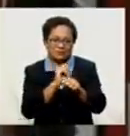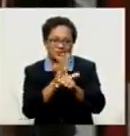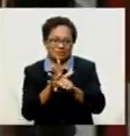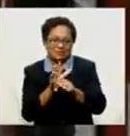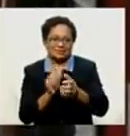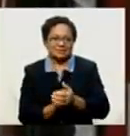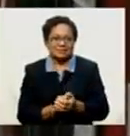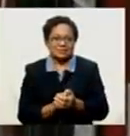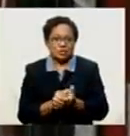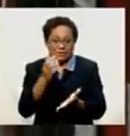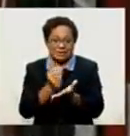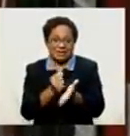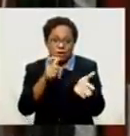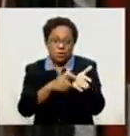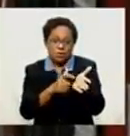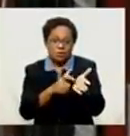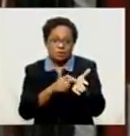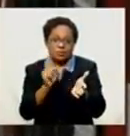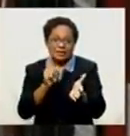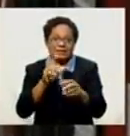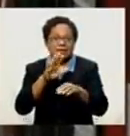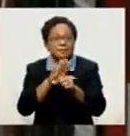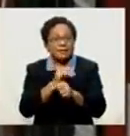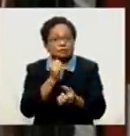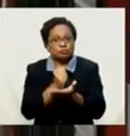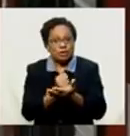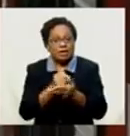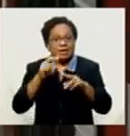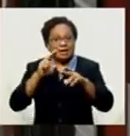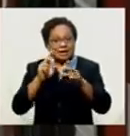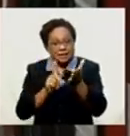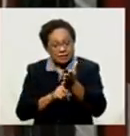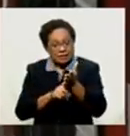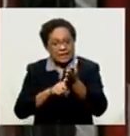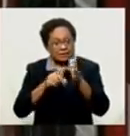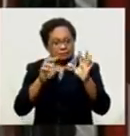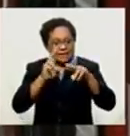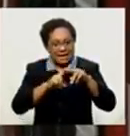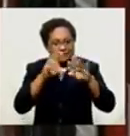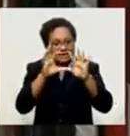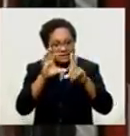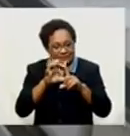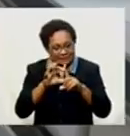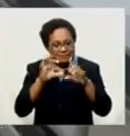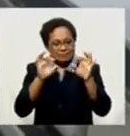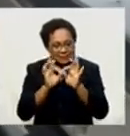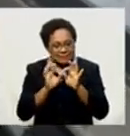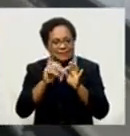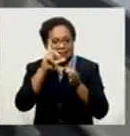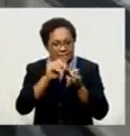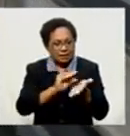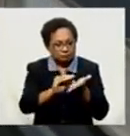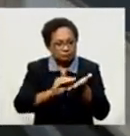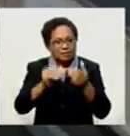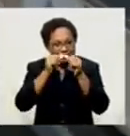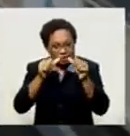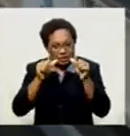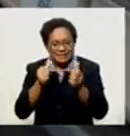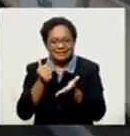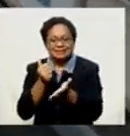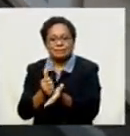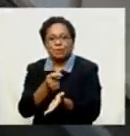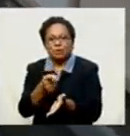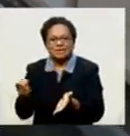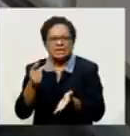The guarantee also ensures that FDB lends to resource-based sectors such as agriculture and assist Fijians in the informal